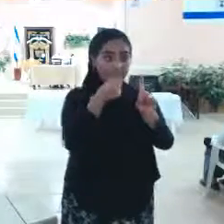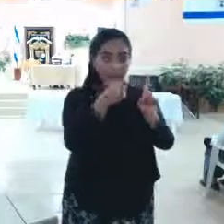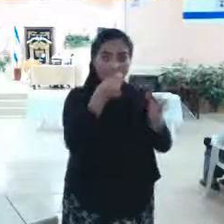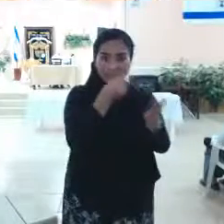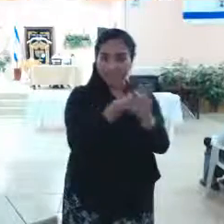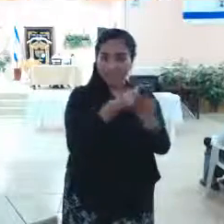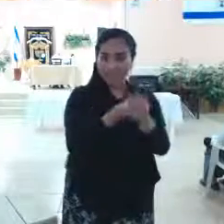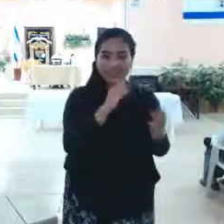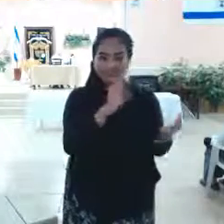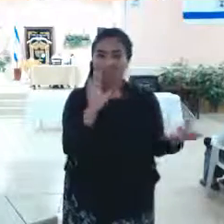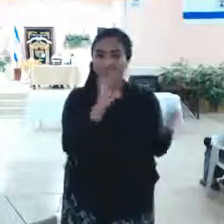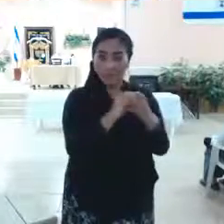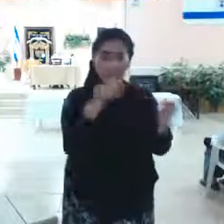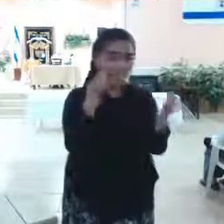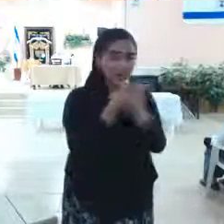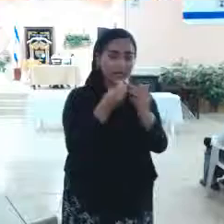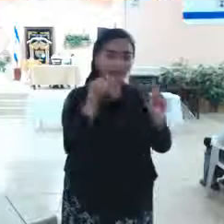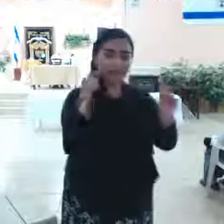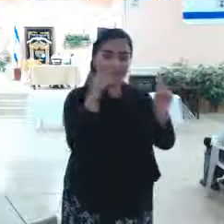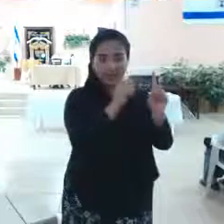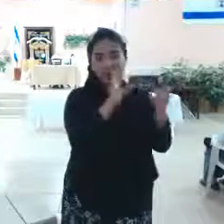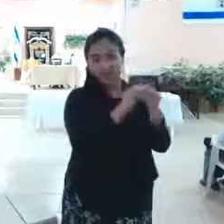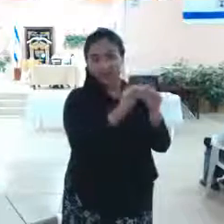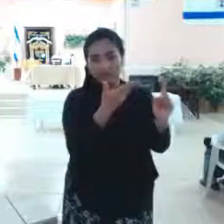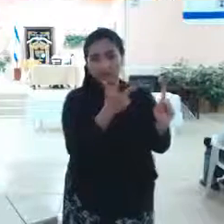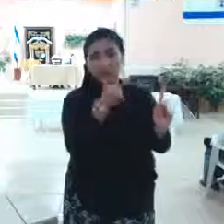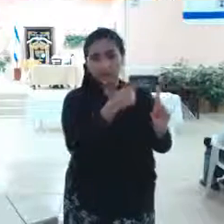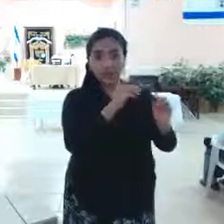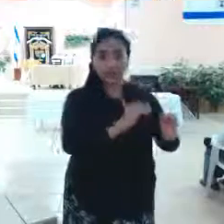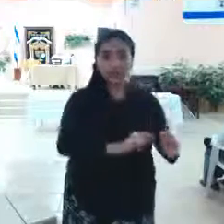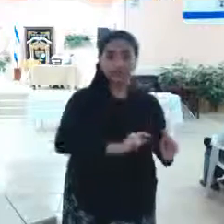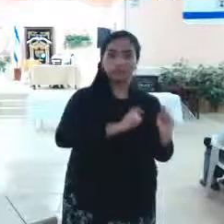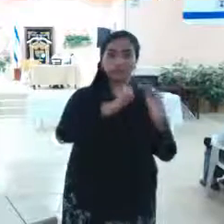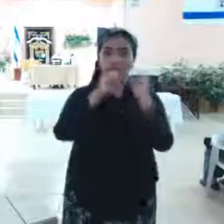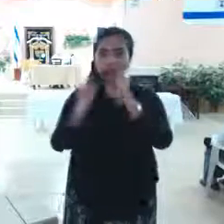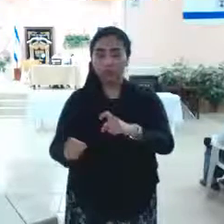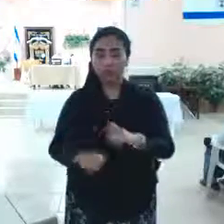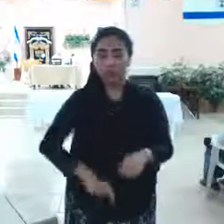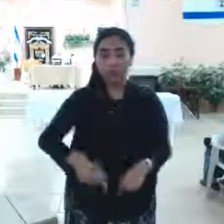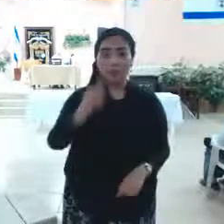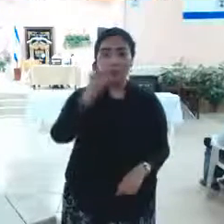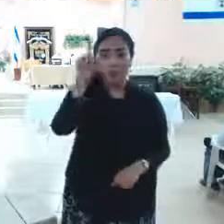Because from his wallet, from his money, he puts